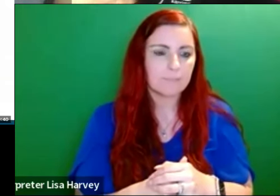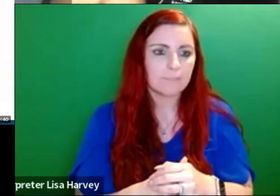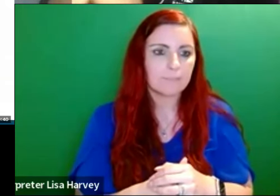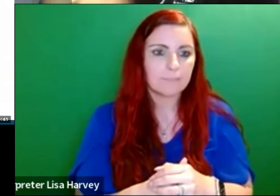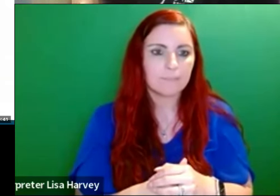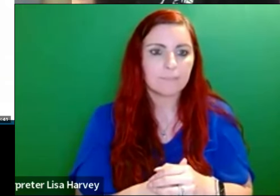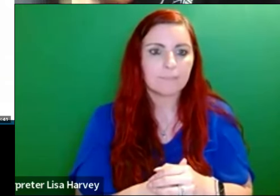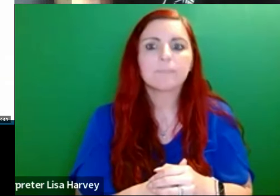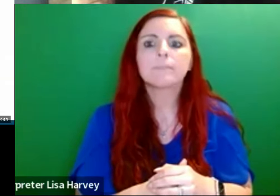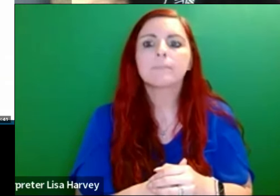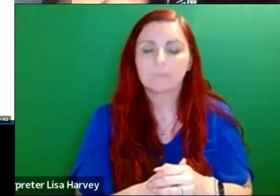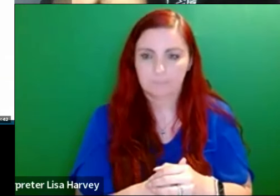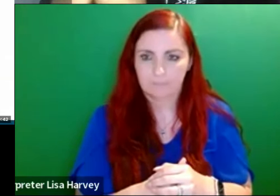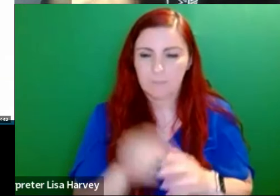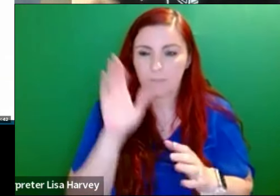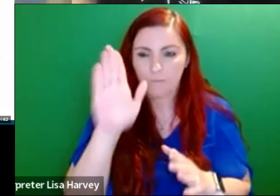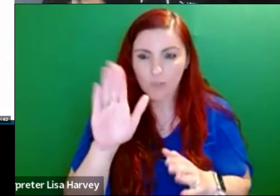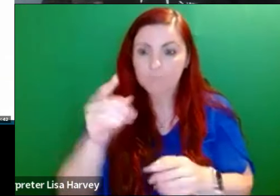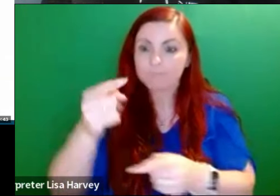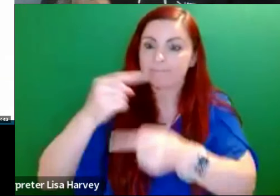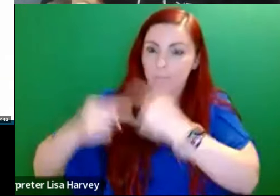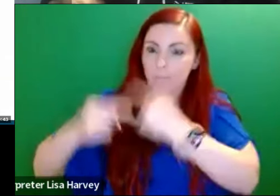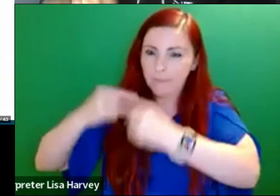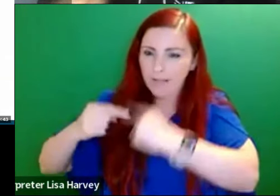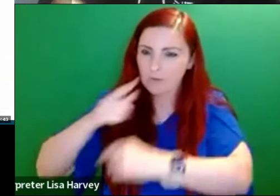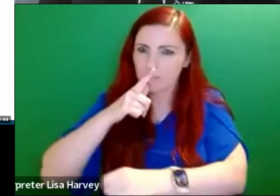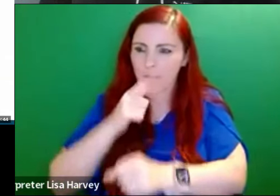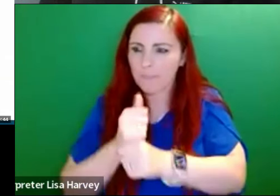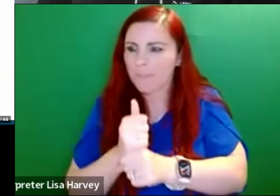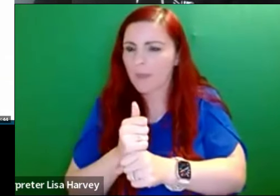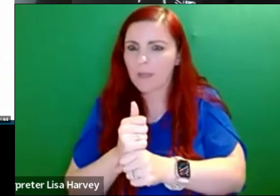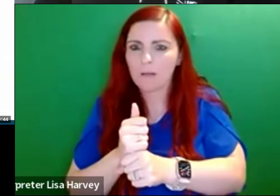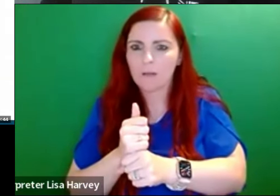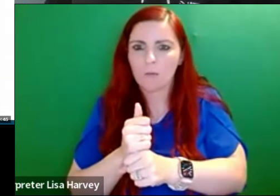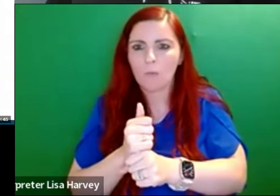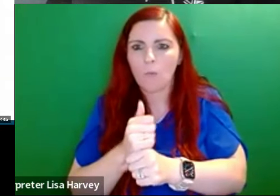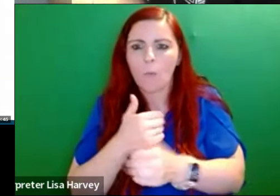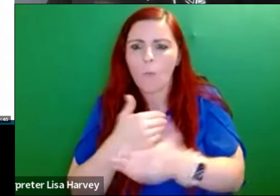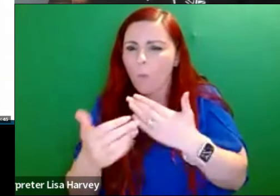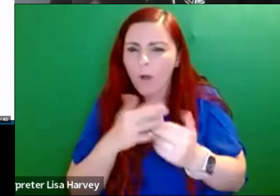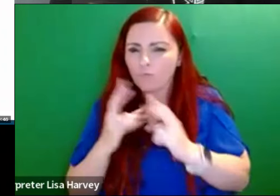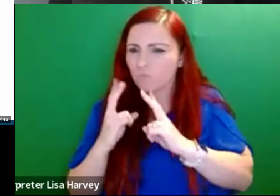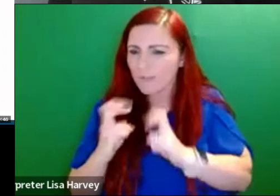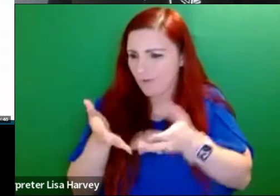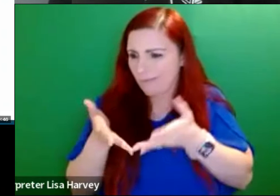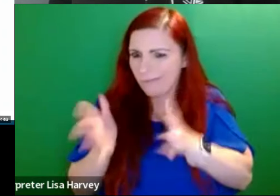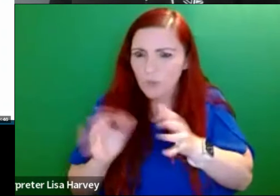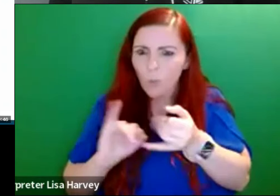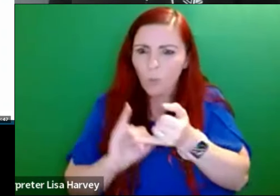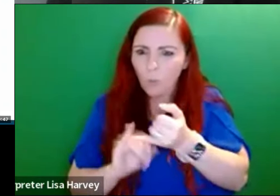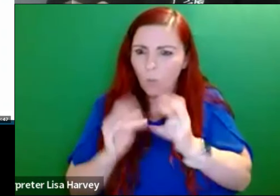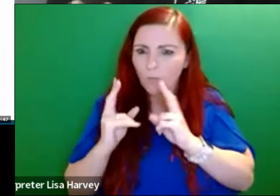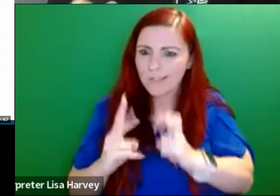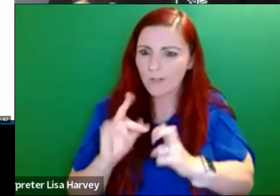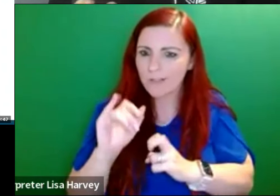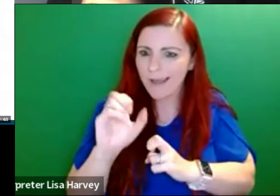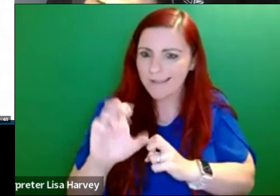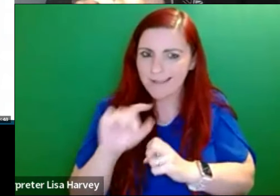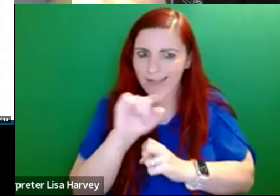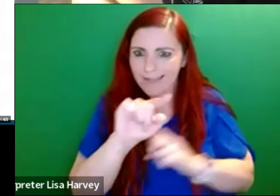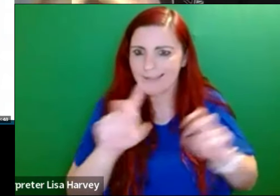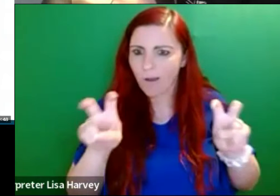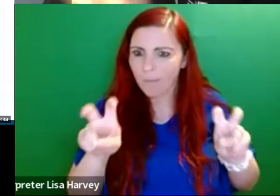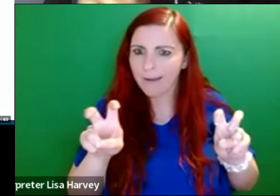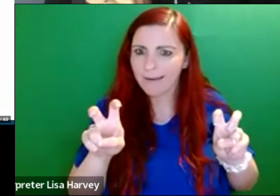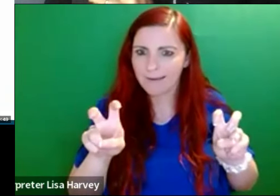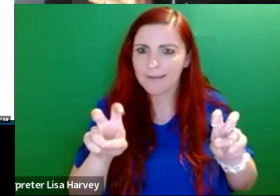Okay, so let's go back for a second and have a look at kind of what research has been done and who's researching in this area at the moment.